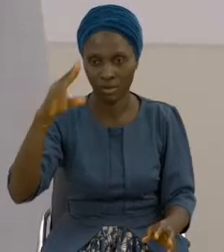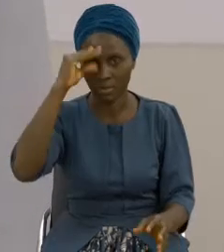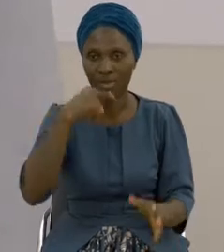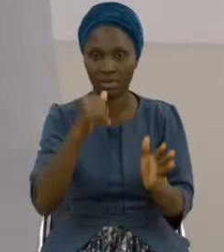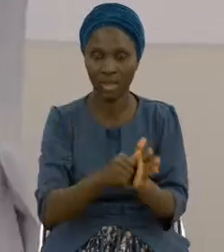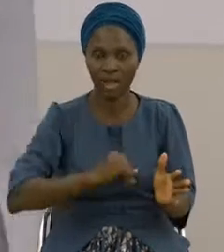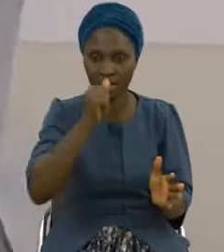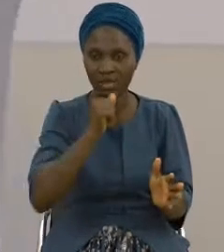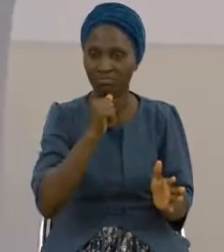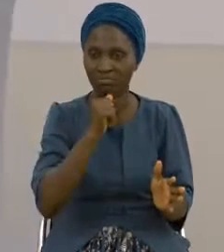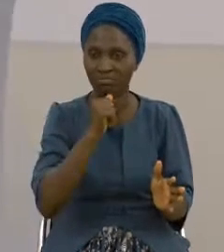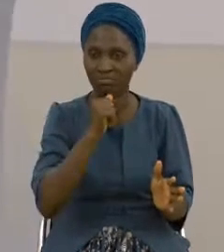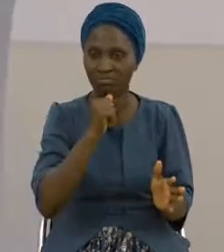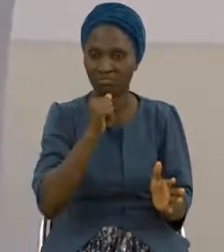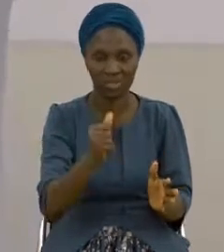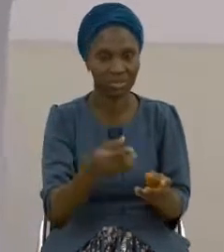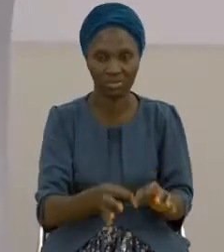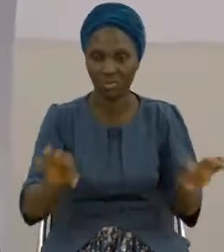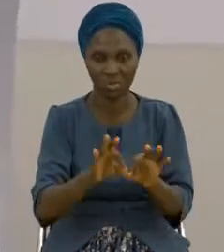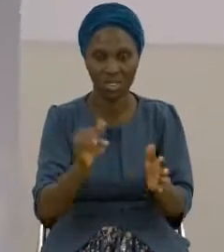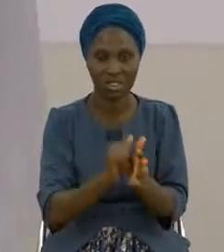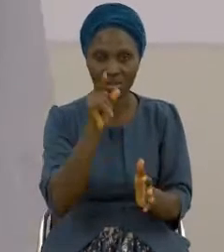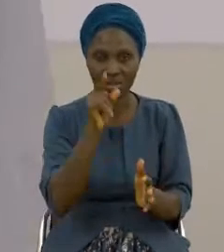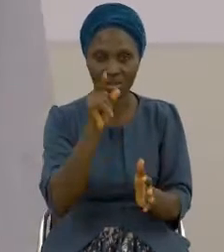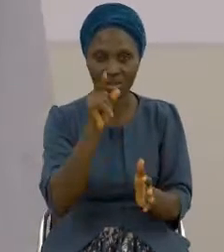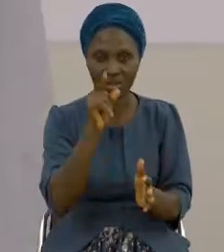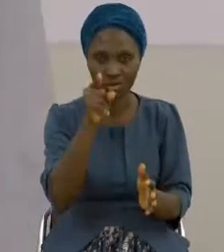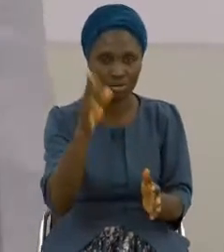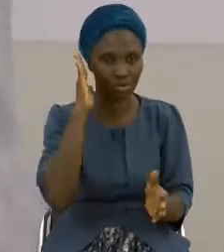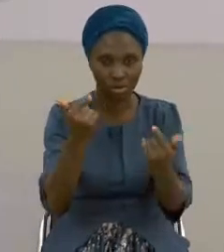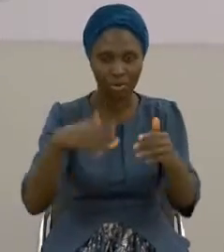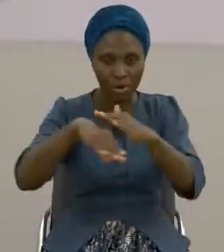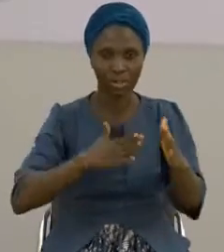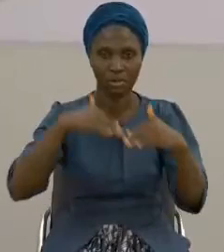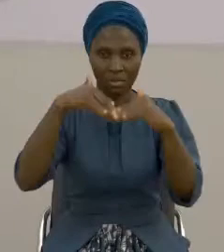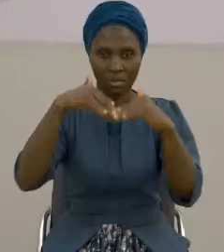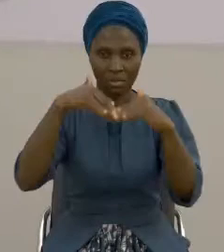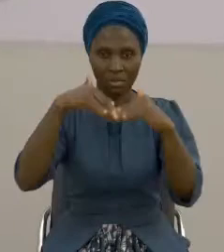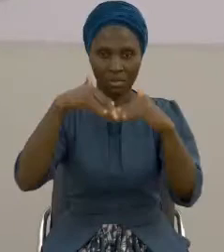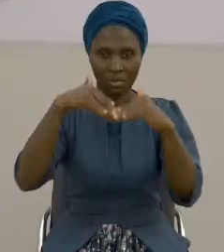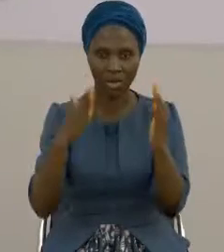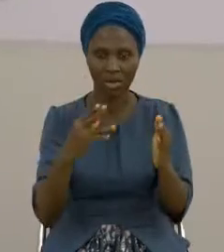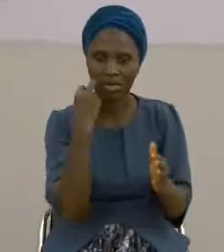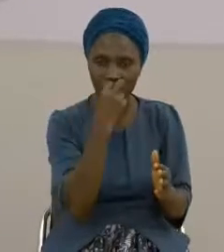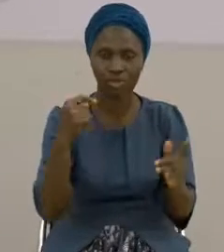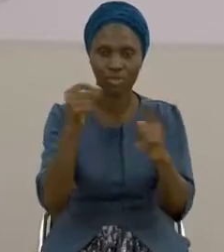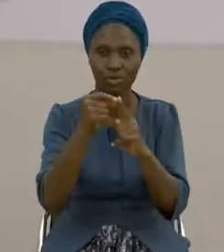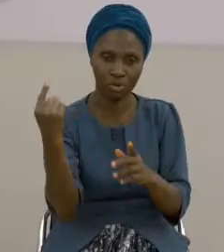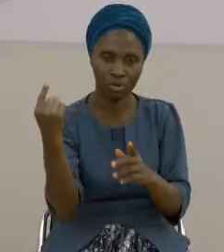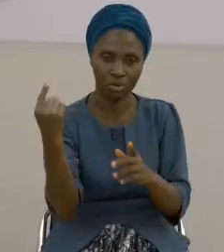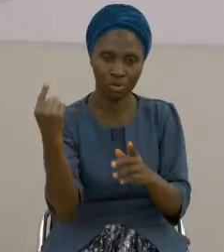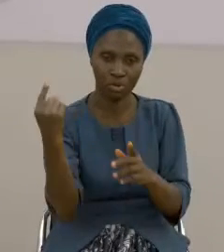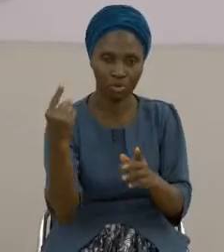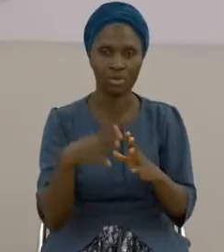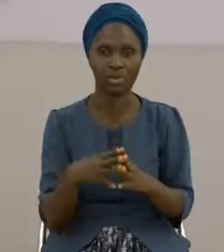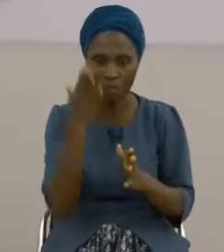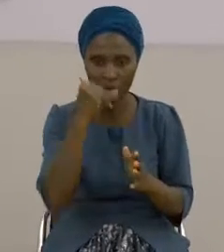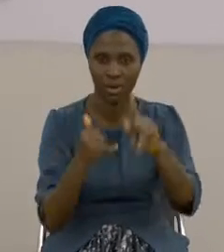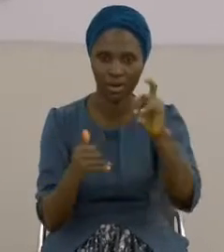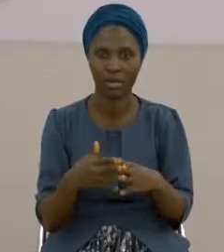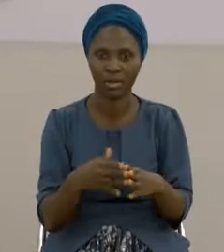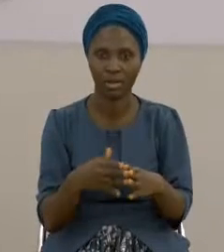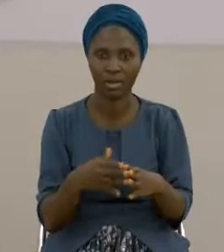my roof. Speak the word only. Why? Because that's the medicine for